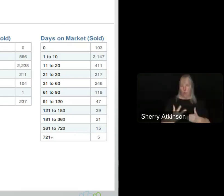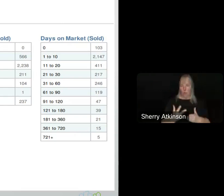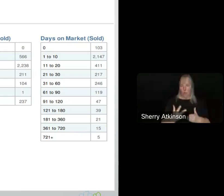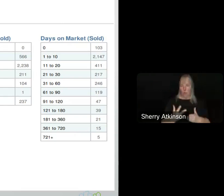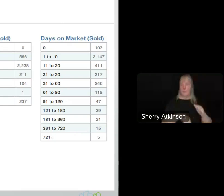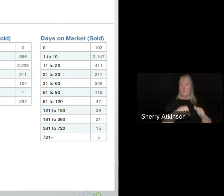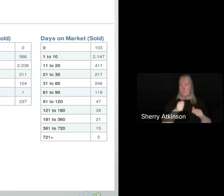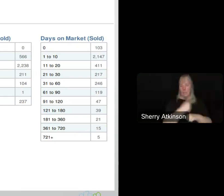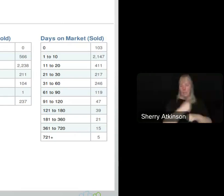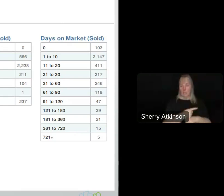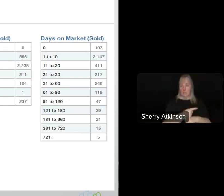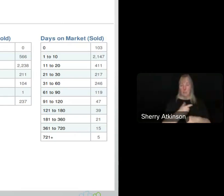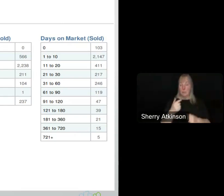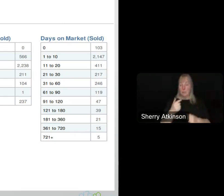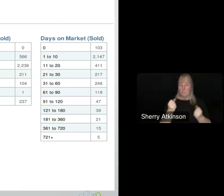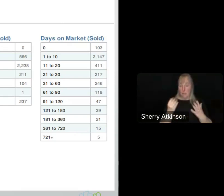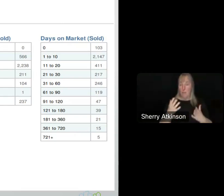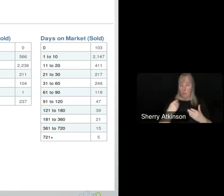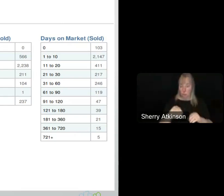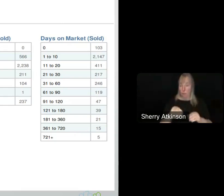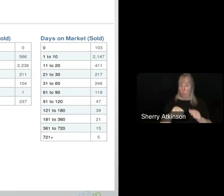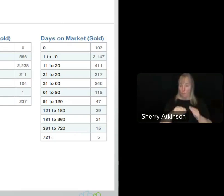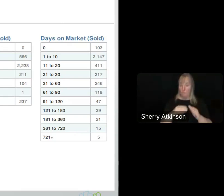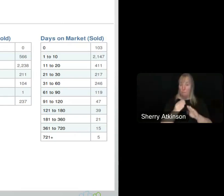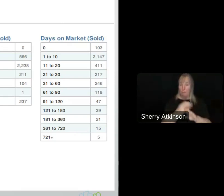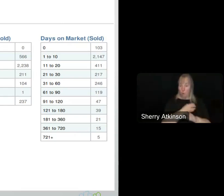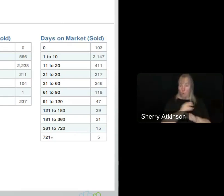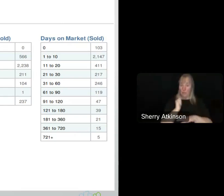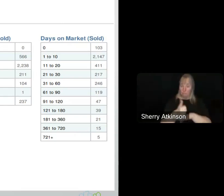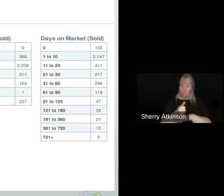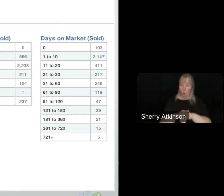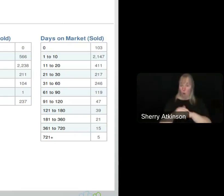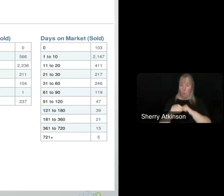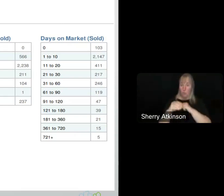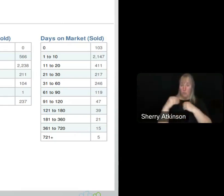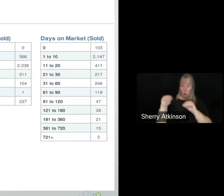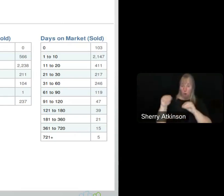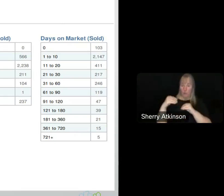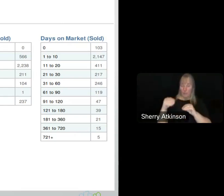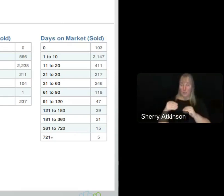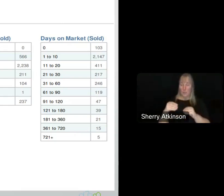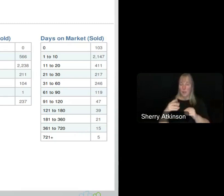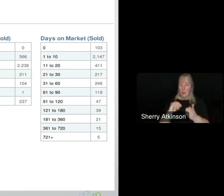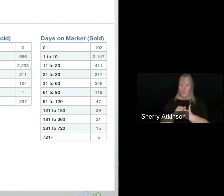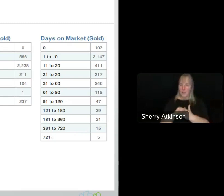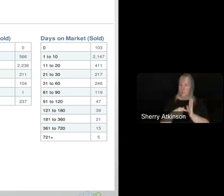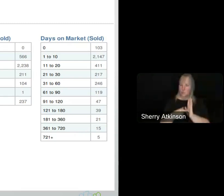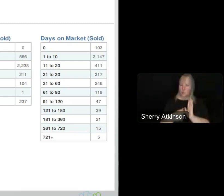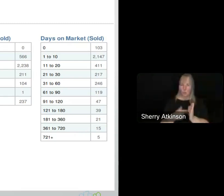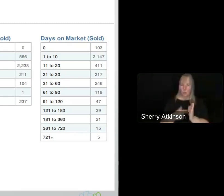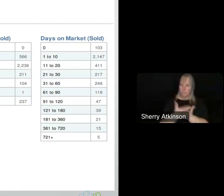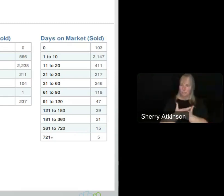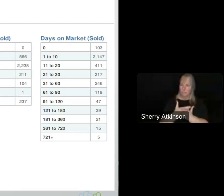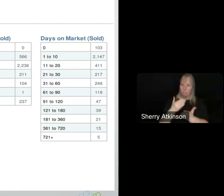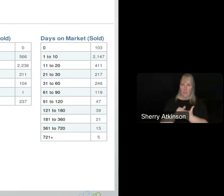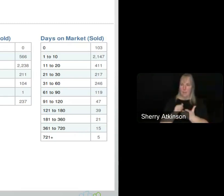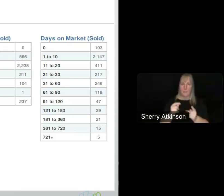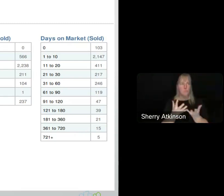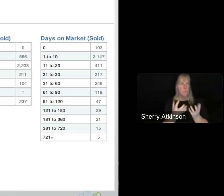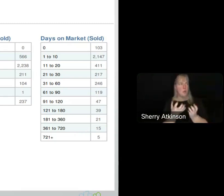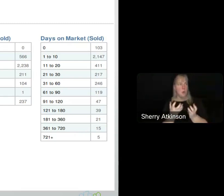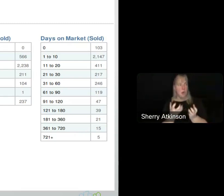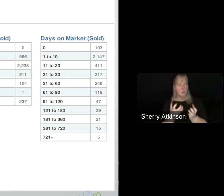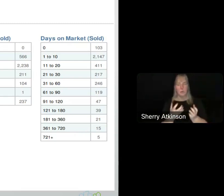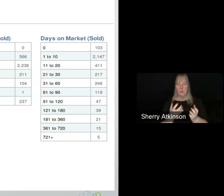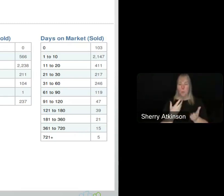market. And again, it just speaks to just a pent-up demand of whatever hits the market, people still want, and they're willing to pay